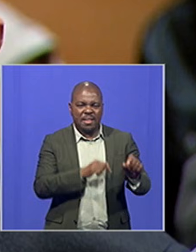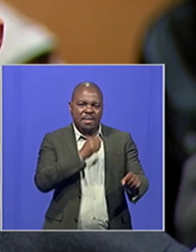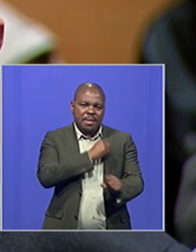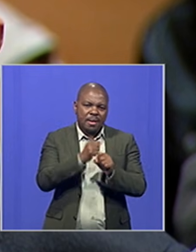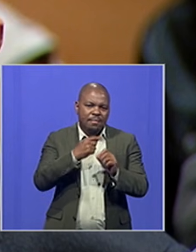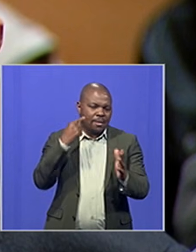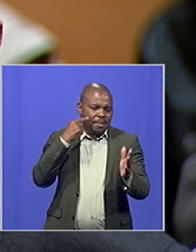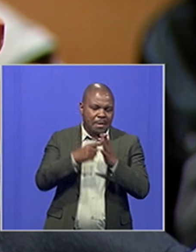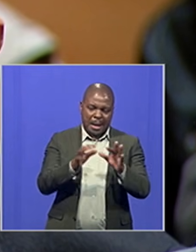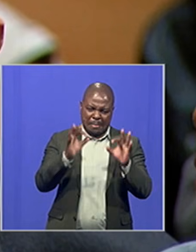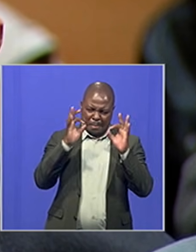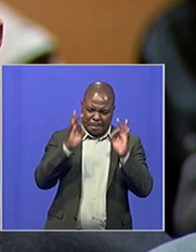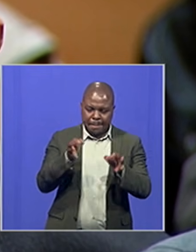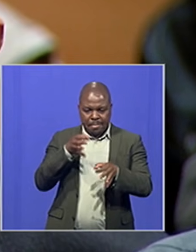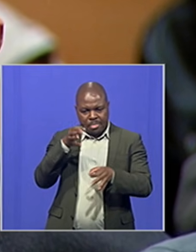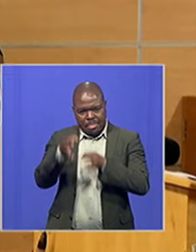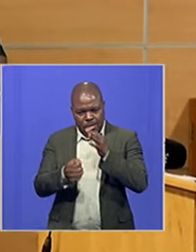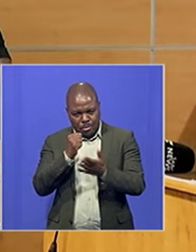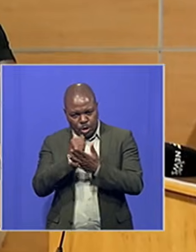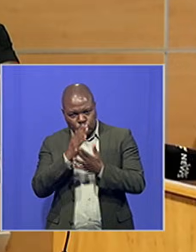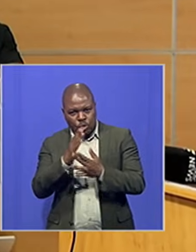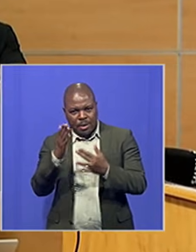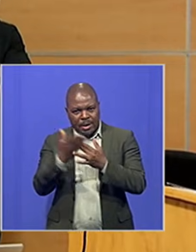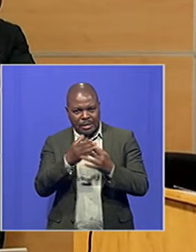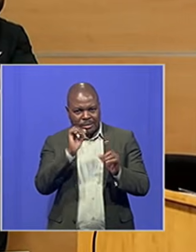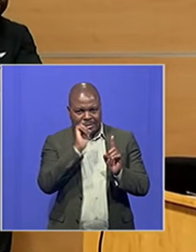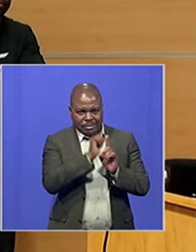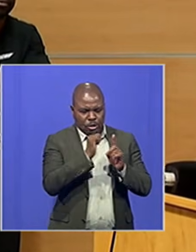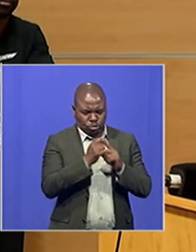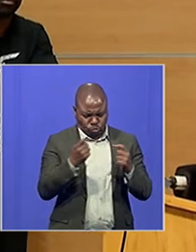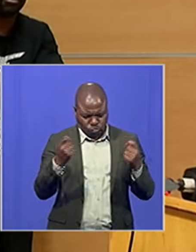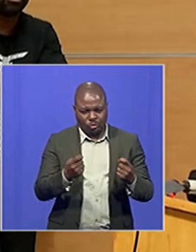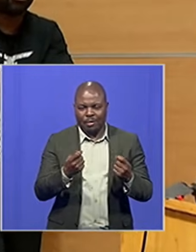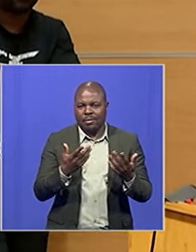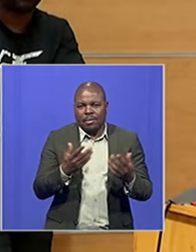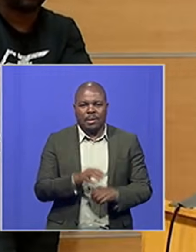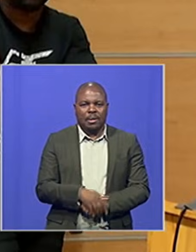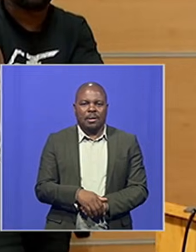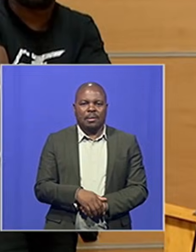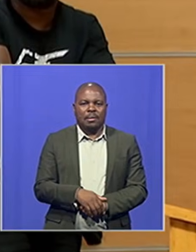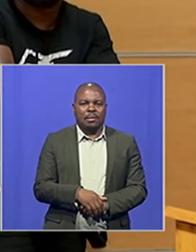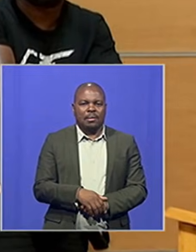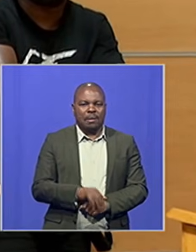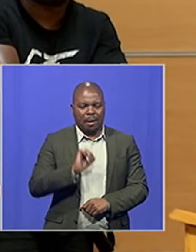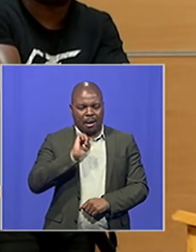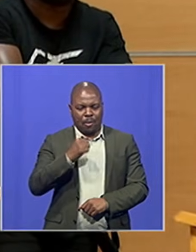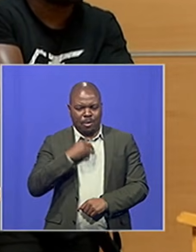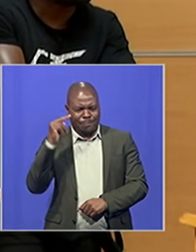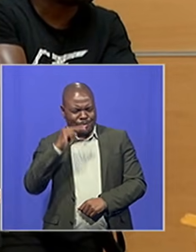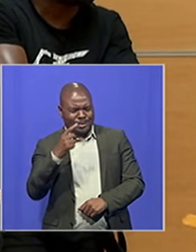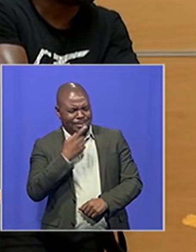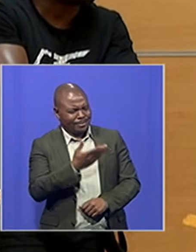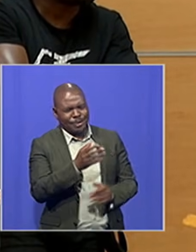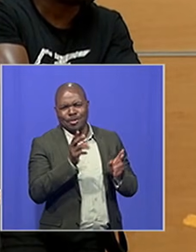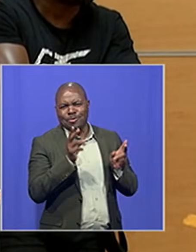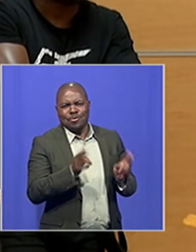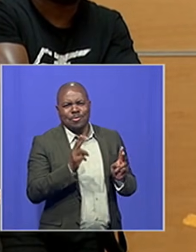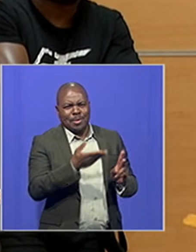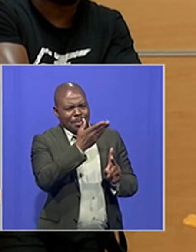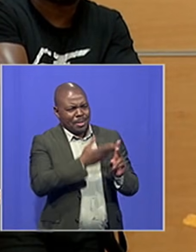jo bo popota go matlafatsa kgetsi ya gagwe ya beile. It is our view that there is nothing out of the ordinary insofar as